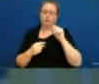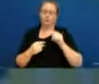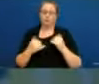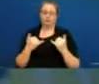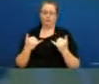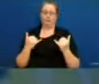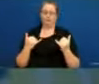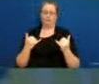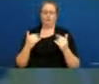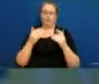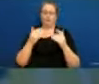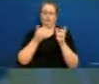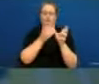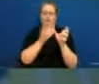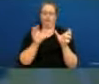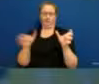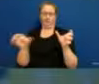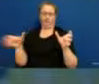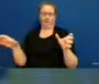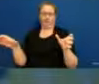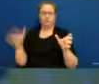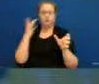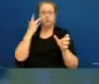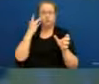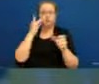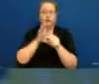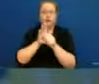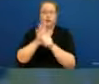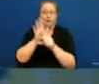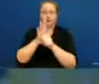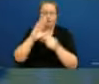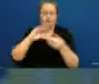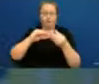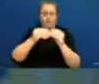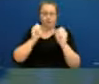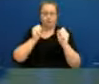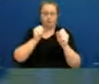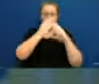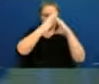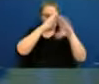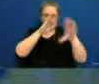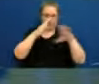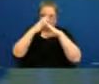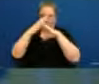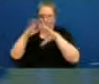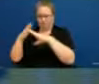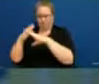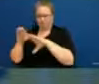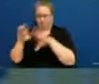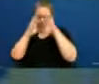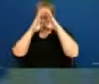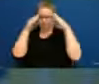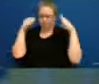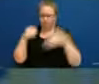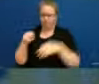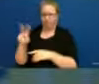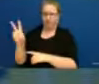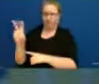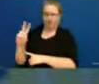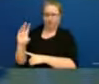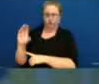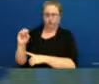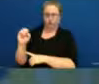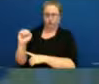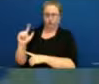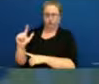is the first time we've broken it down, because we've had enough cases now in the province to be able to do this, to look at